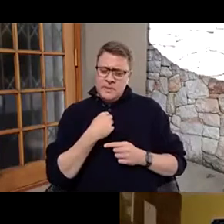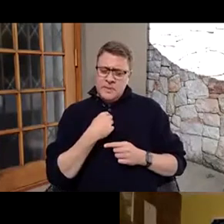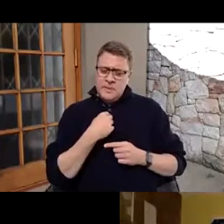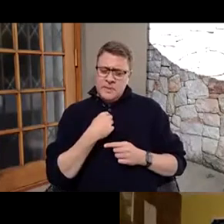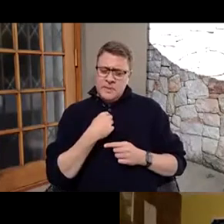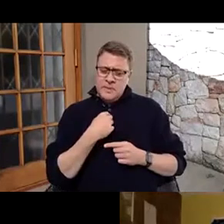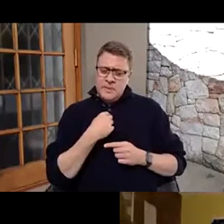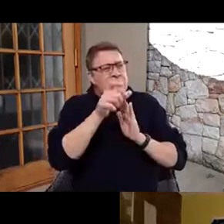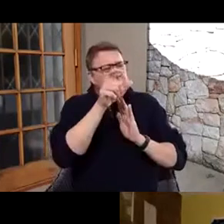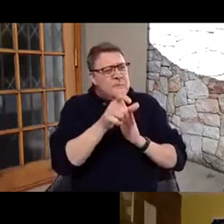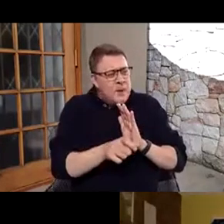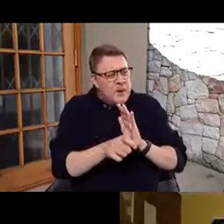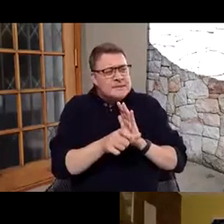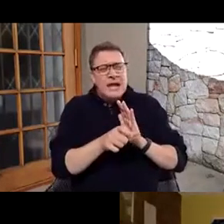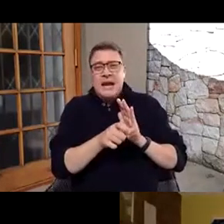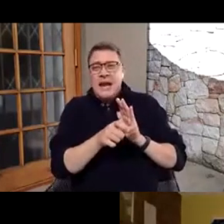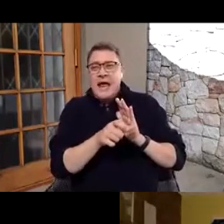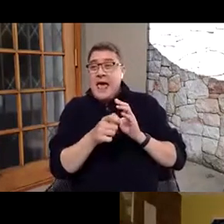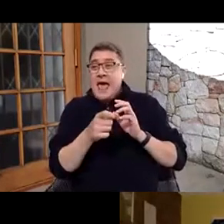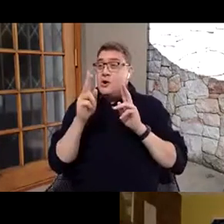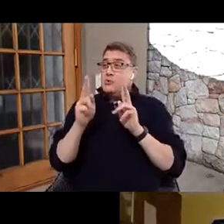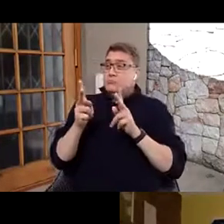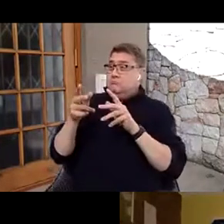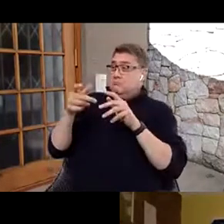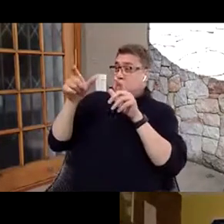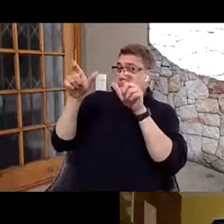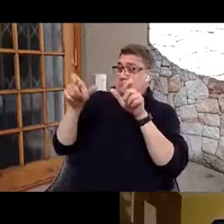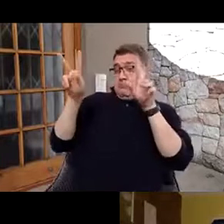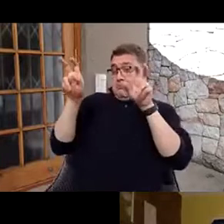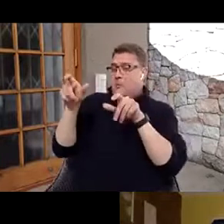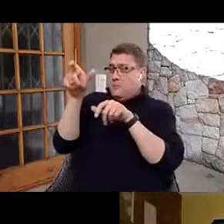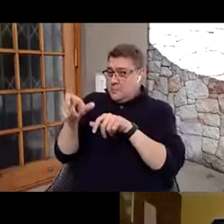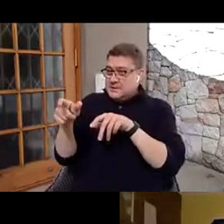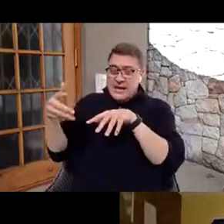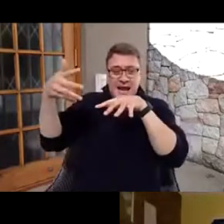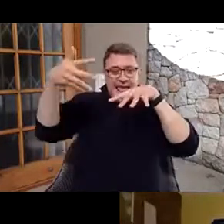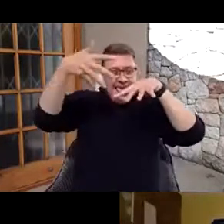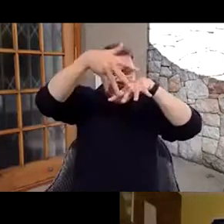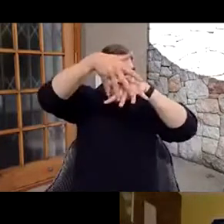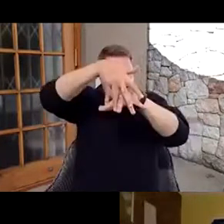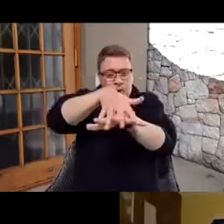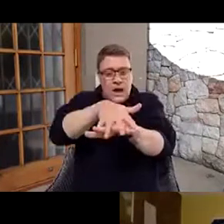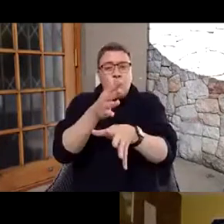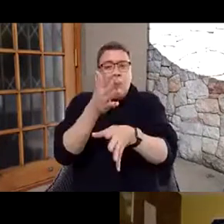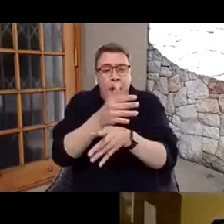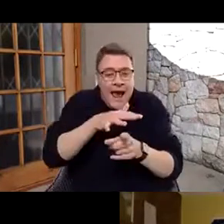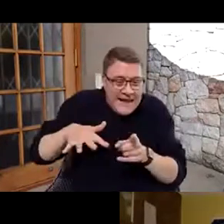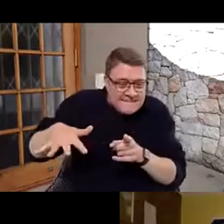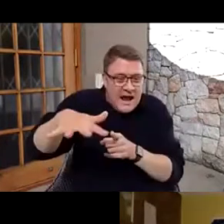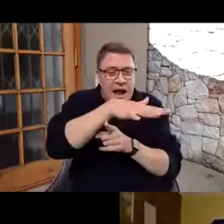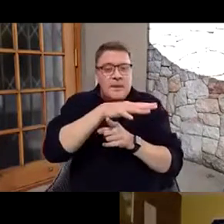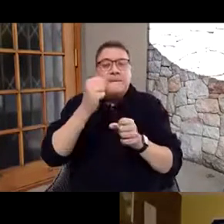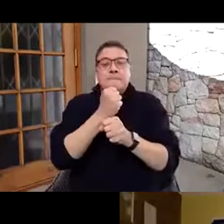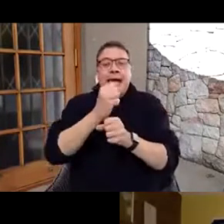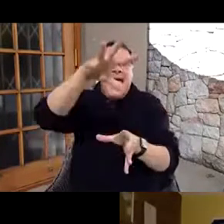individuals into the same either workspace environment, school environment, creating inclusive environments